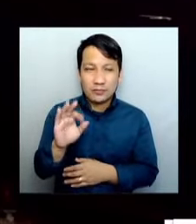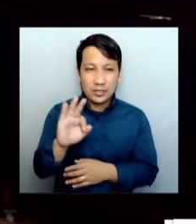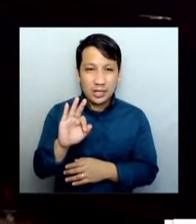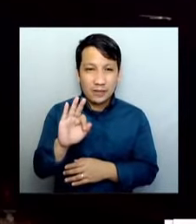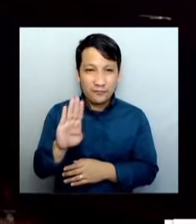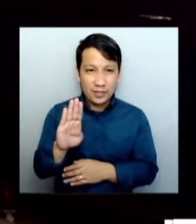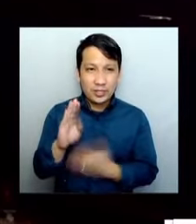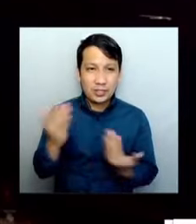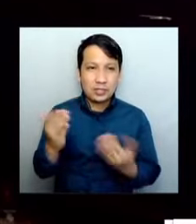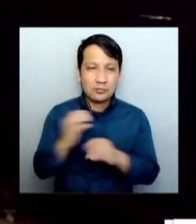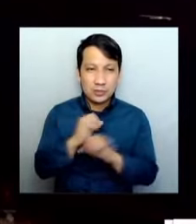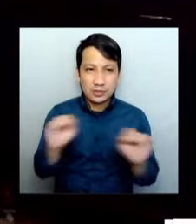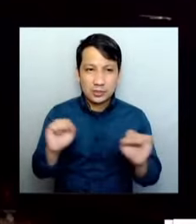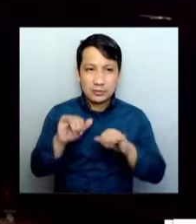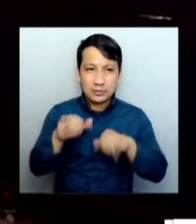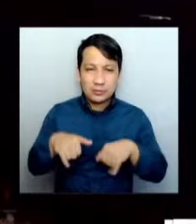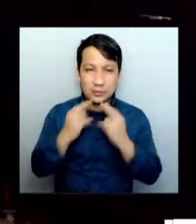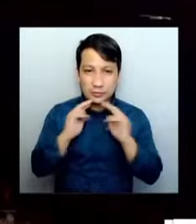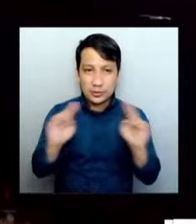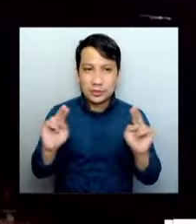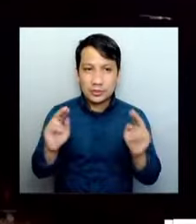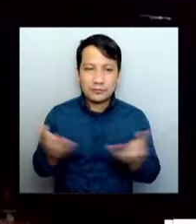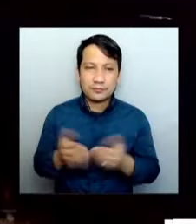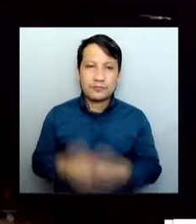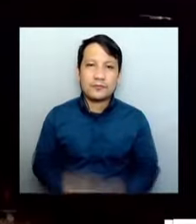Facebook. Keep safe. Keep it here on ANC.